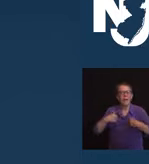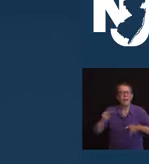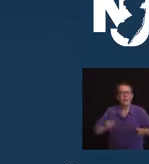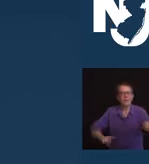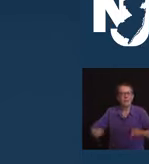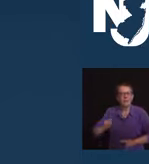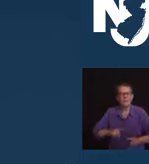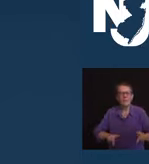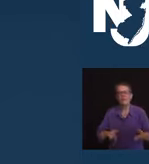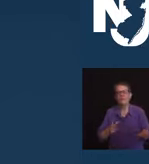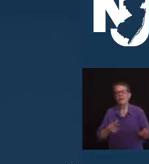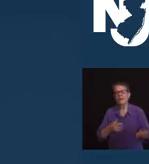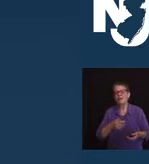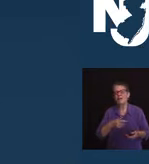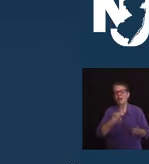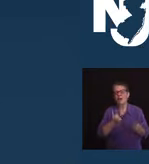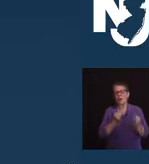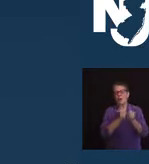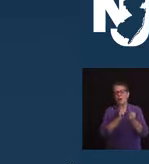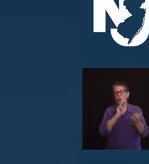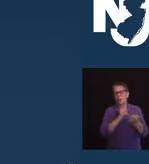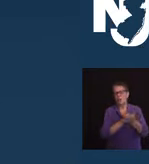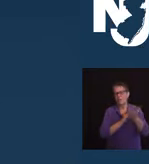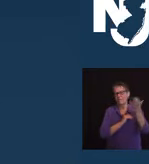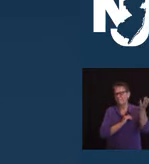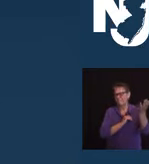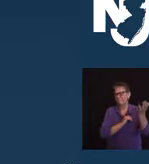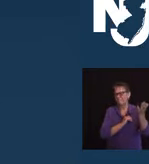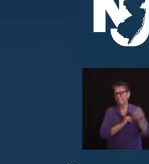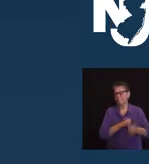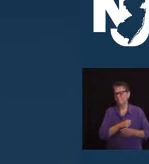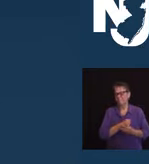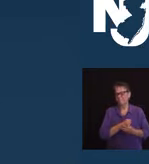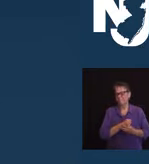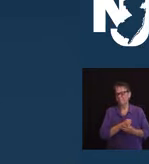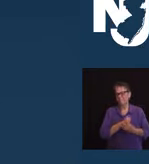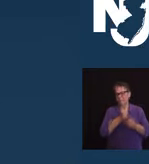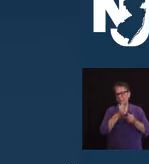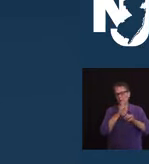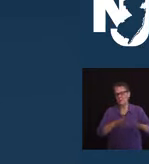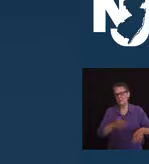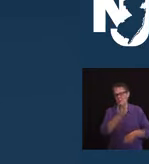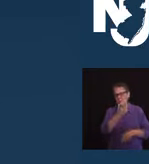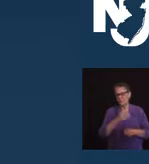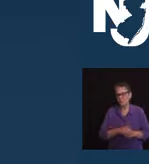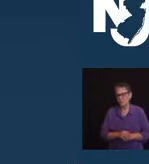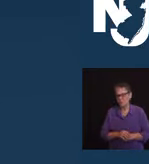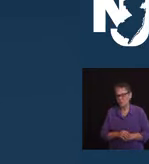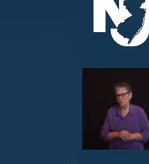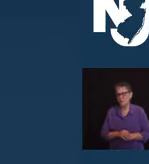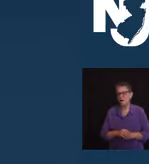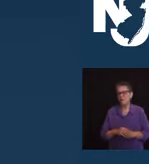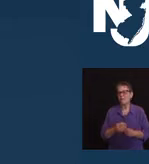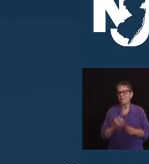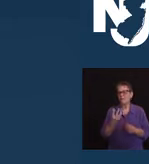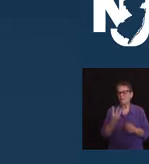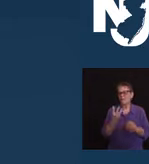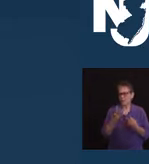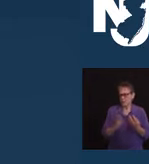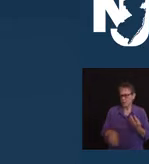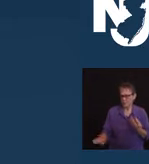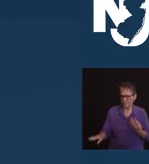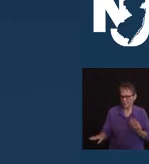did. They are survived by their children, Mary, Vincent, Joseph, and James, and their families, including his 11